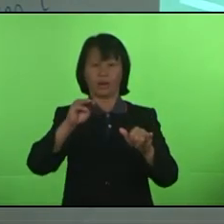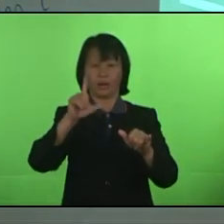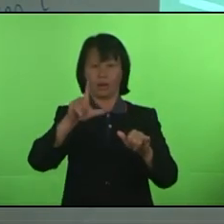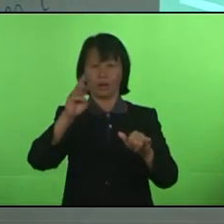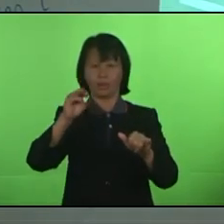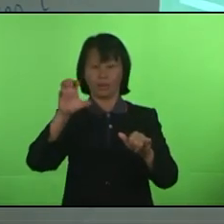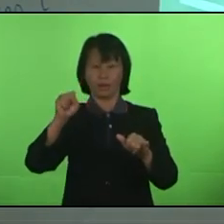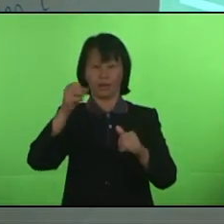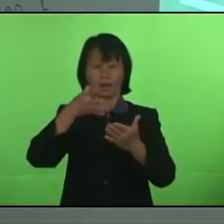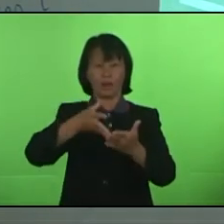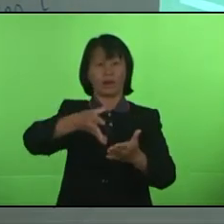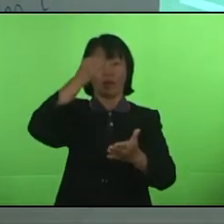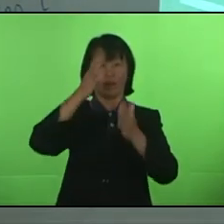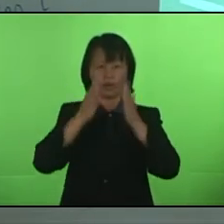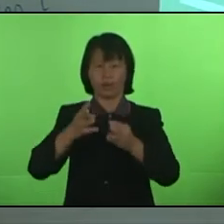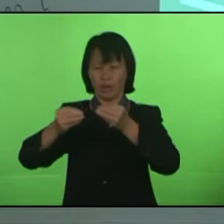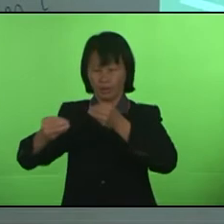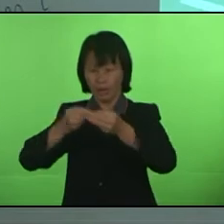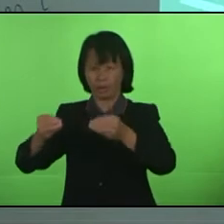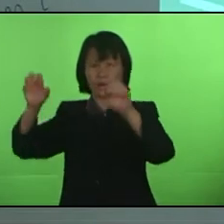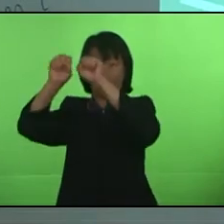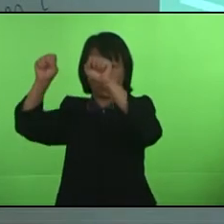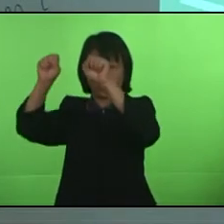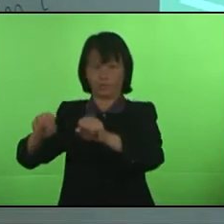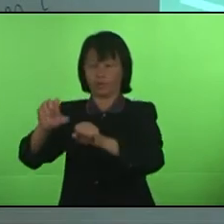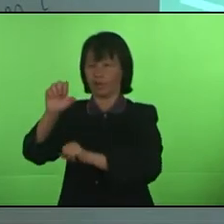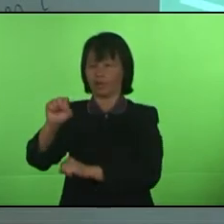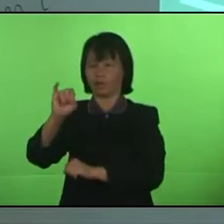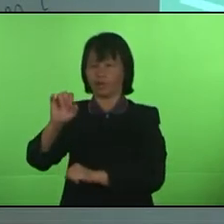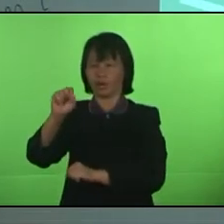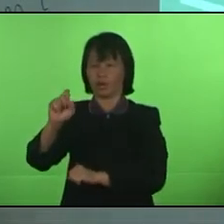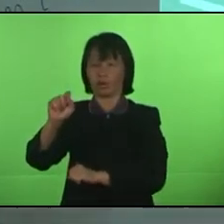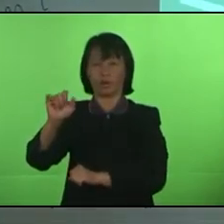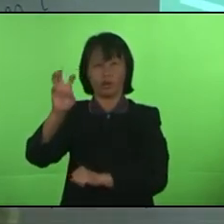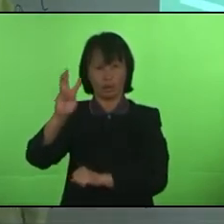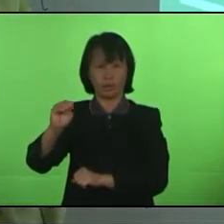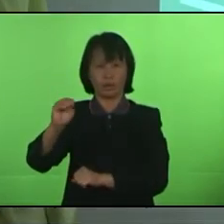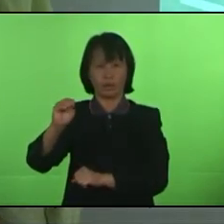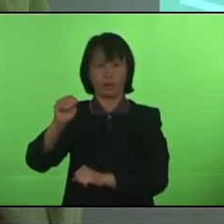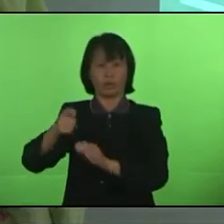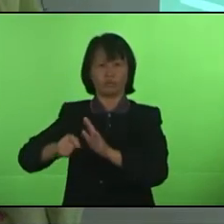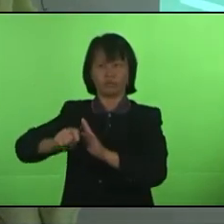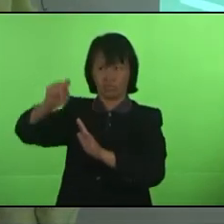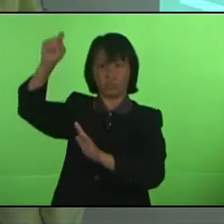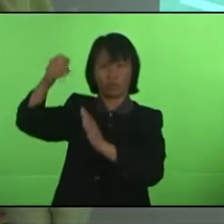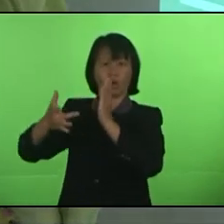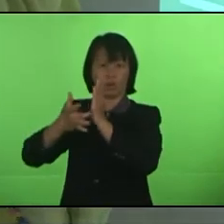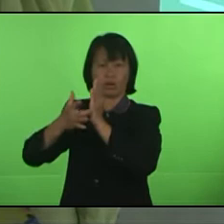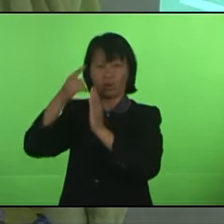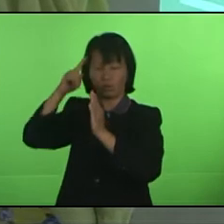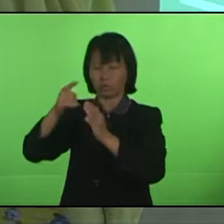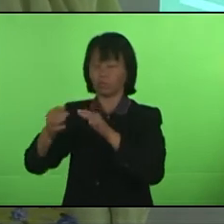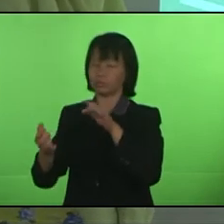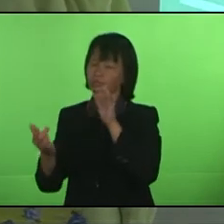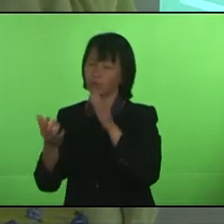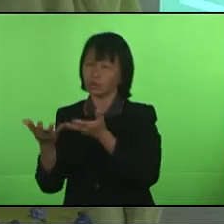Management System. Okay, which is a very highly collaborative tool used for